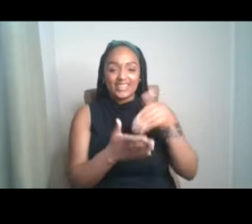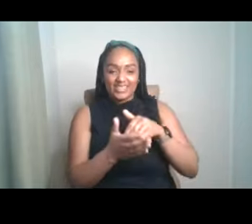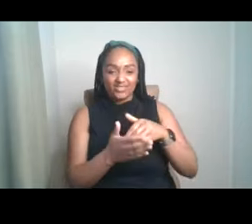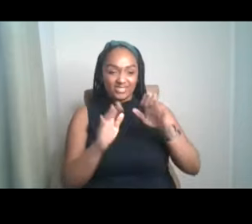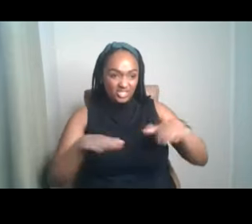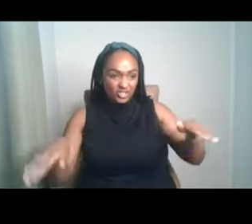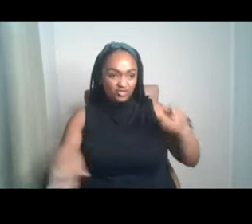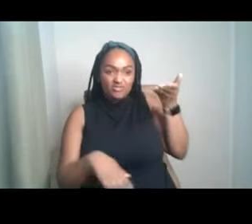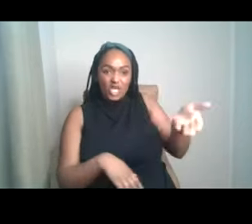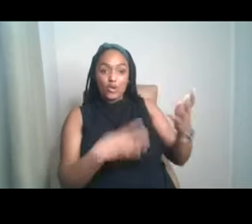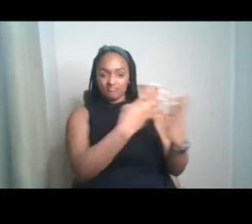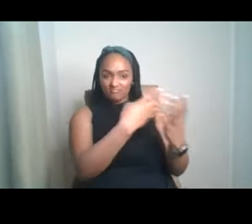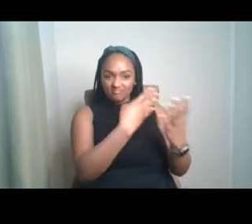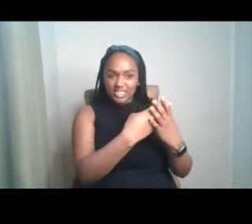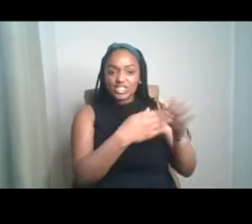detention centers.